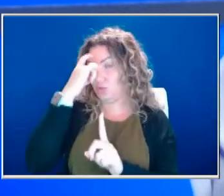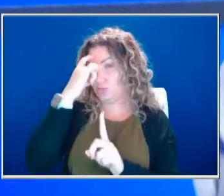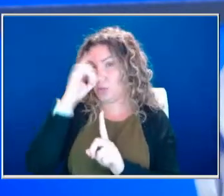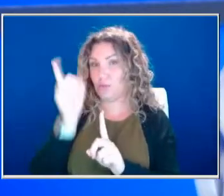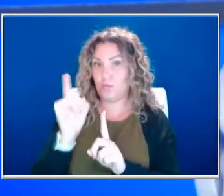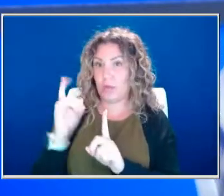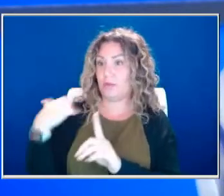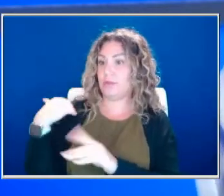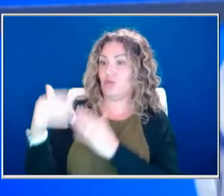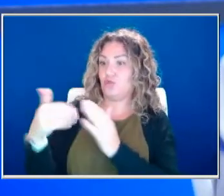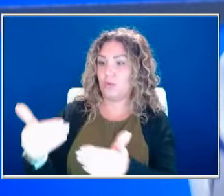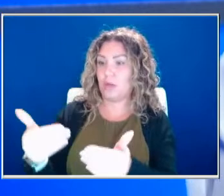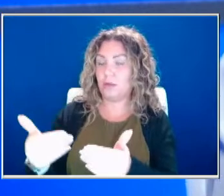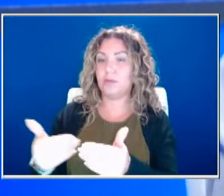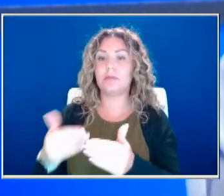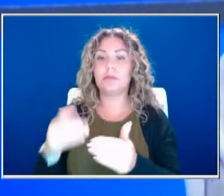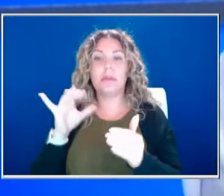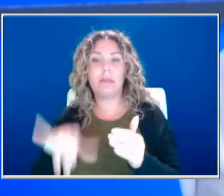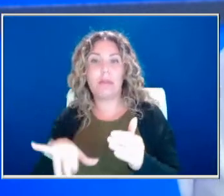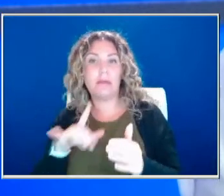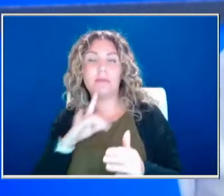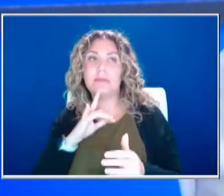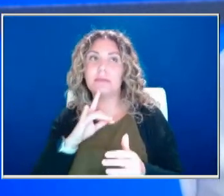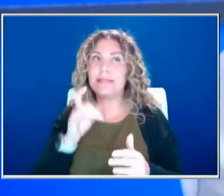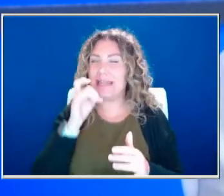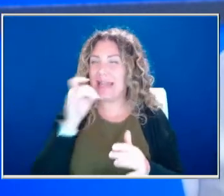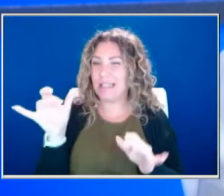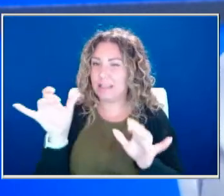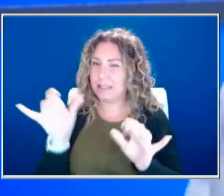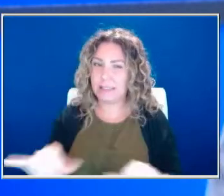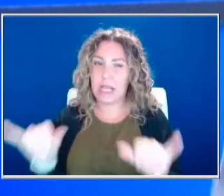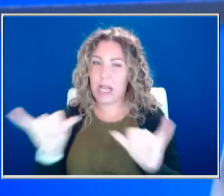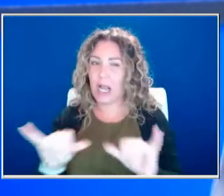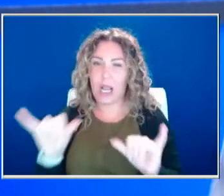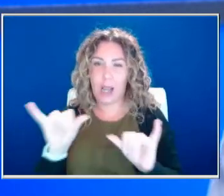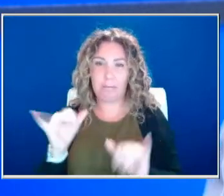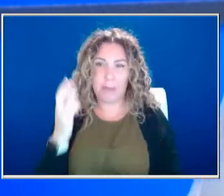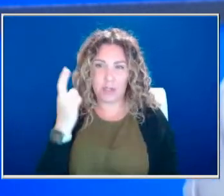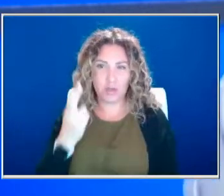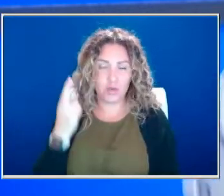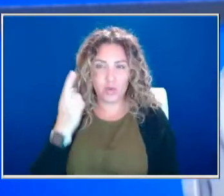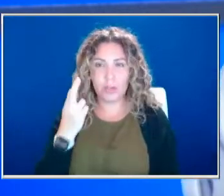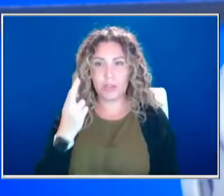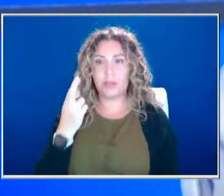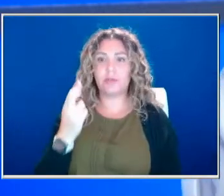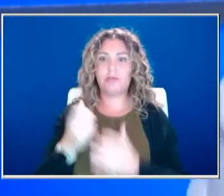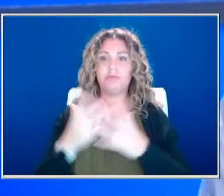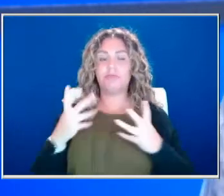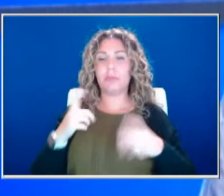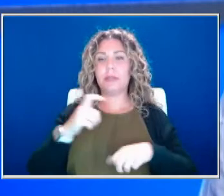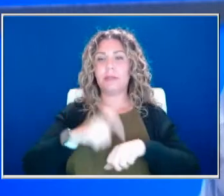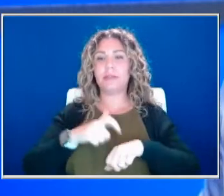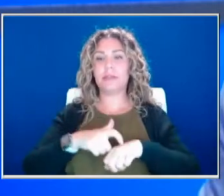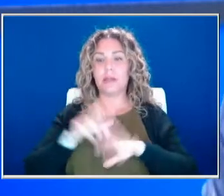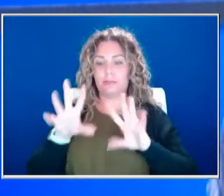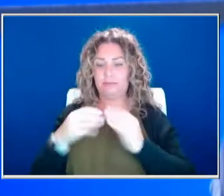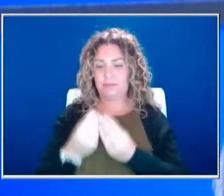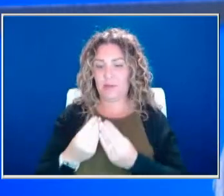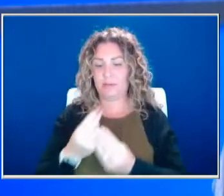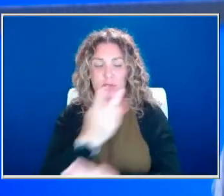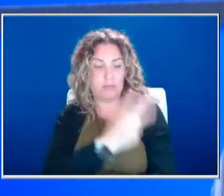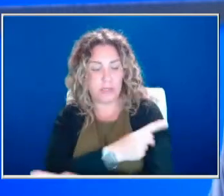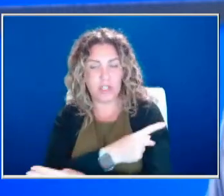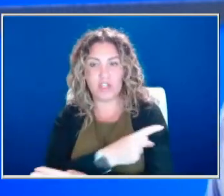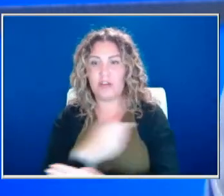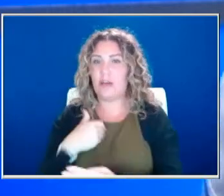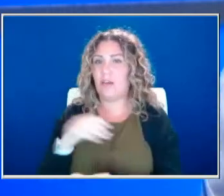family. That is definitely not as common of a reason. And so a lot of times those patients or families will have AVMs in other parts of the